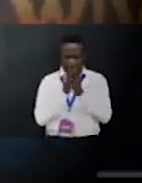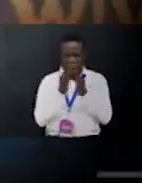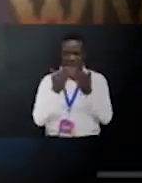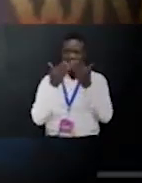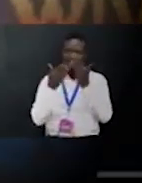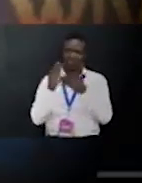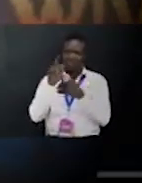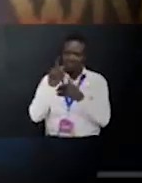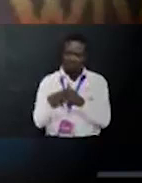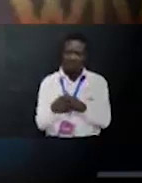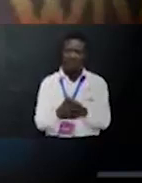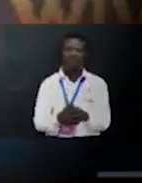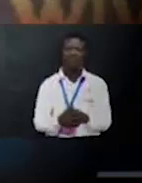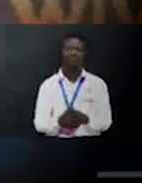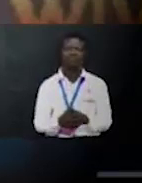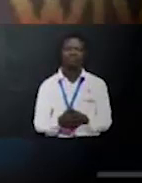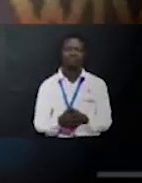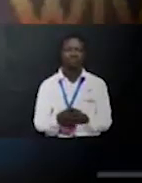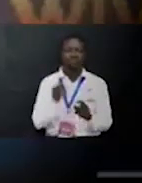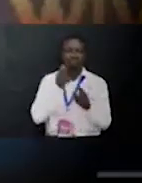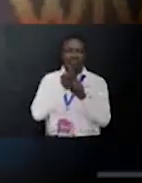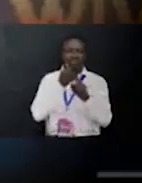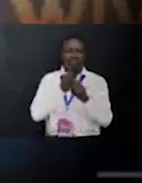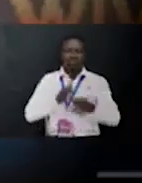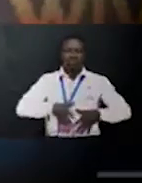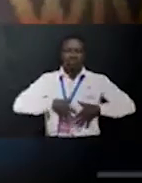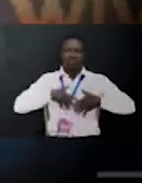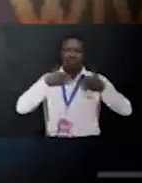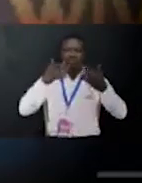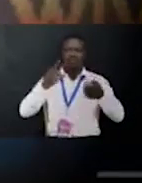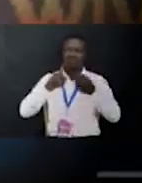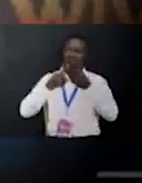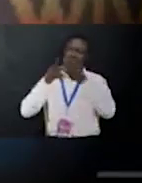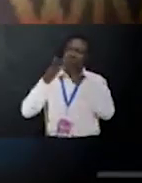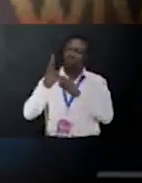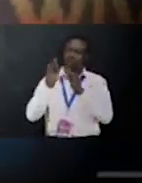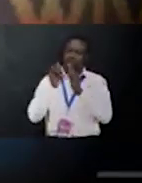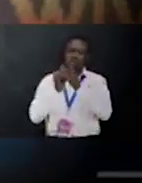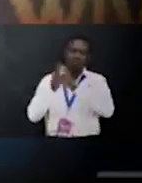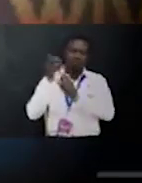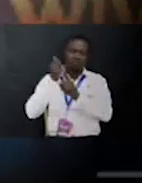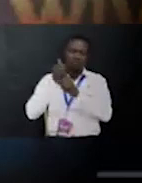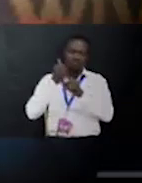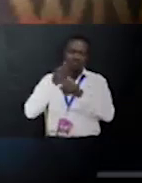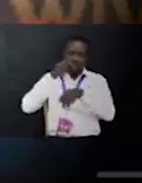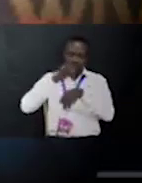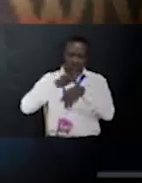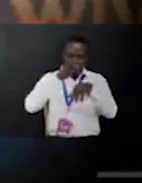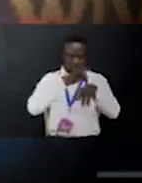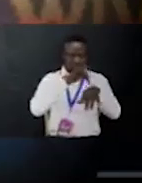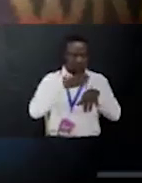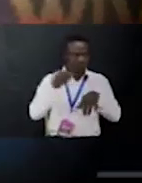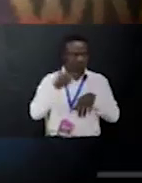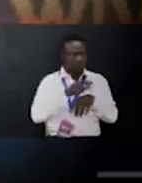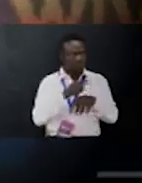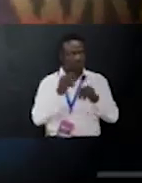as you pray and thank God, open up yourself. Open up your spirit for God to begin to touch you. Father, we